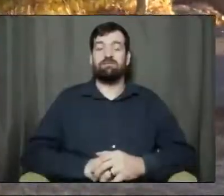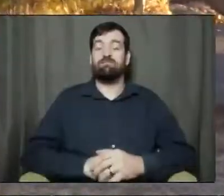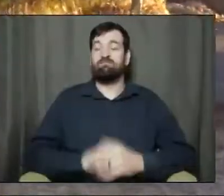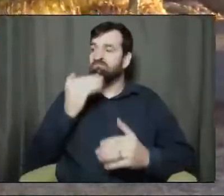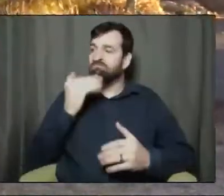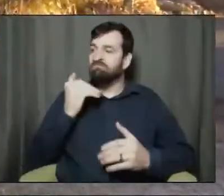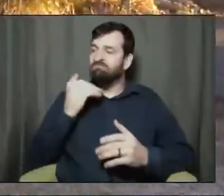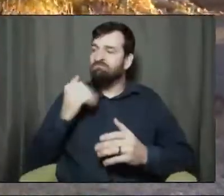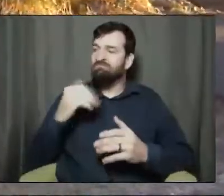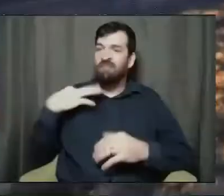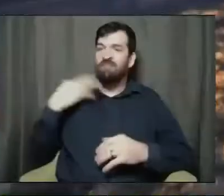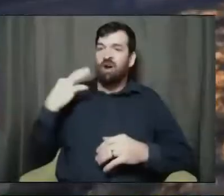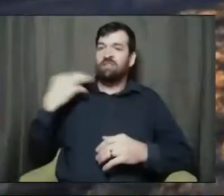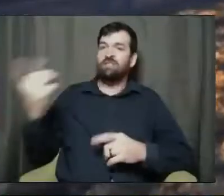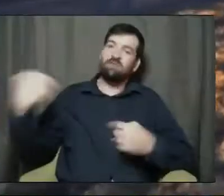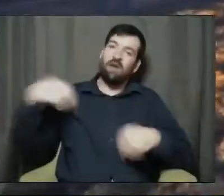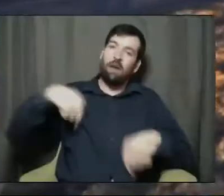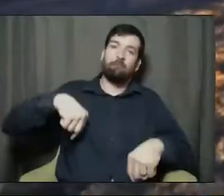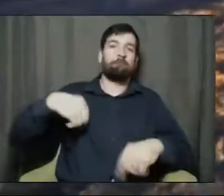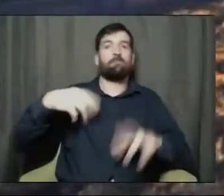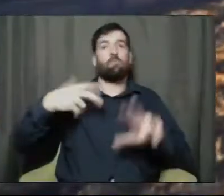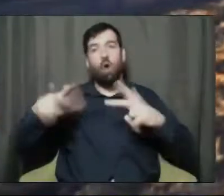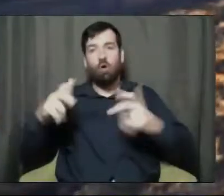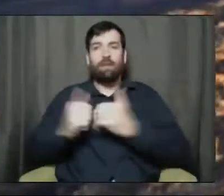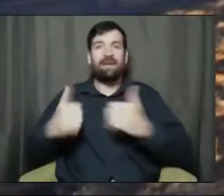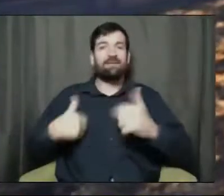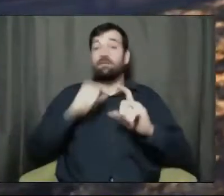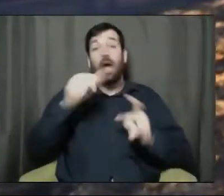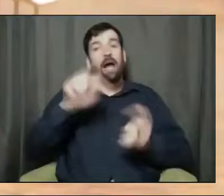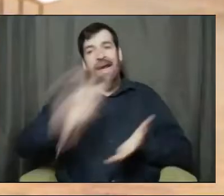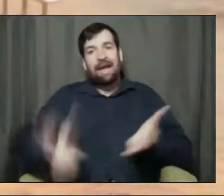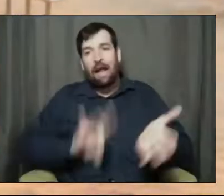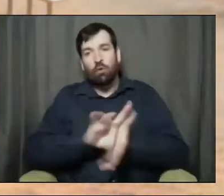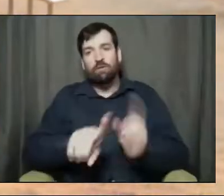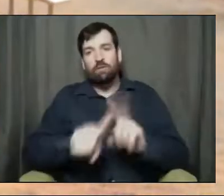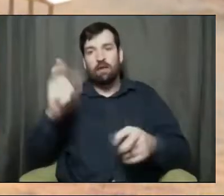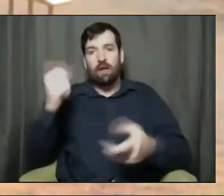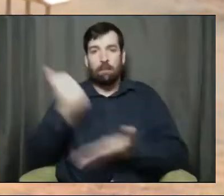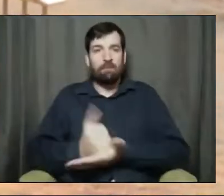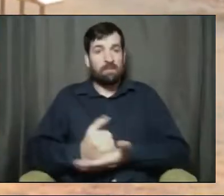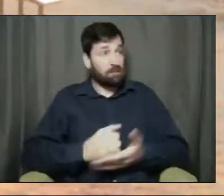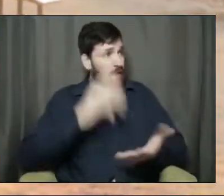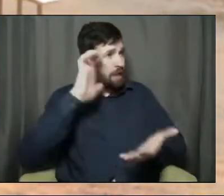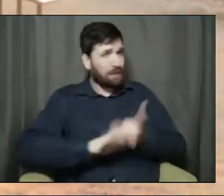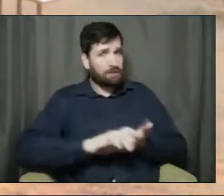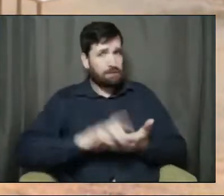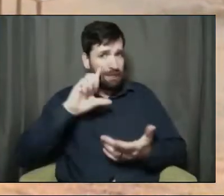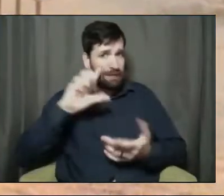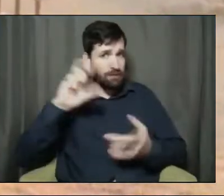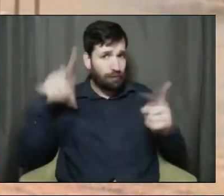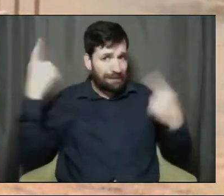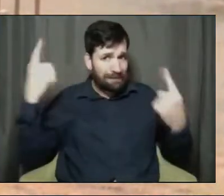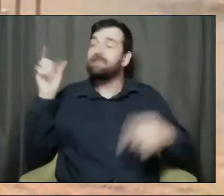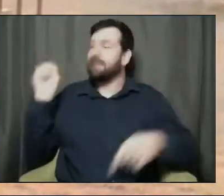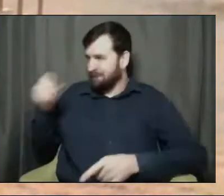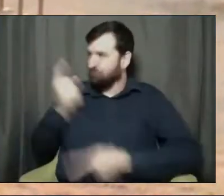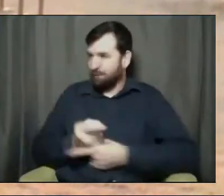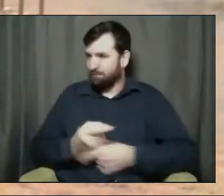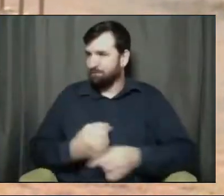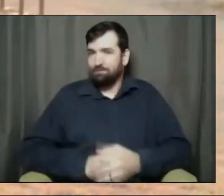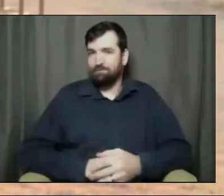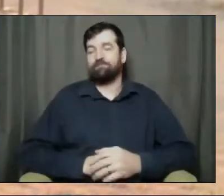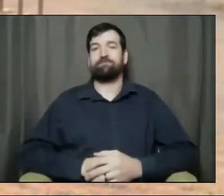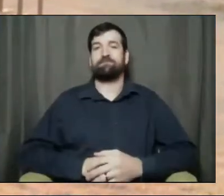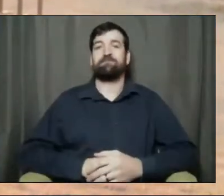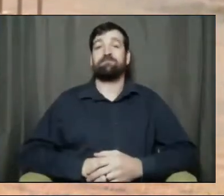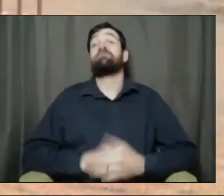walk a couple hours, not 8, but it's helpful to kind of kill the time. Your husband thinks you're crazy. Yes, correct. I think a